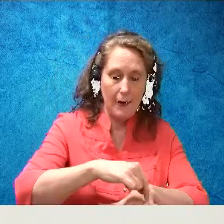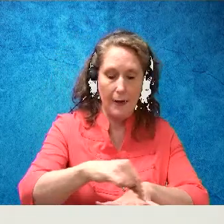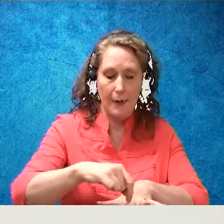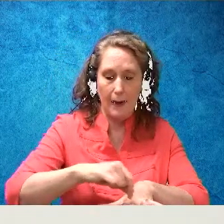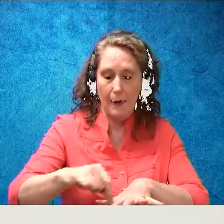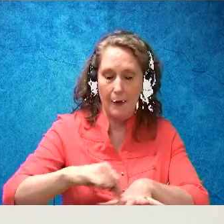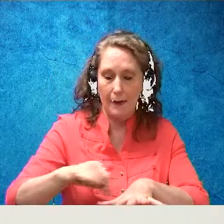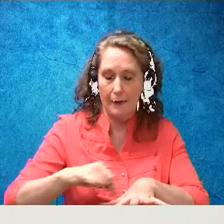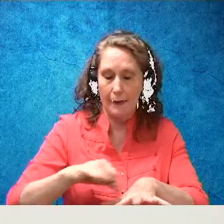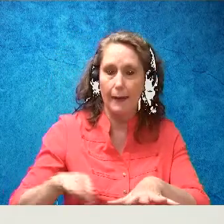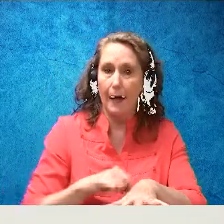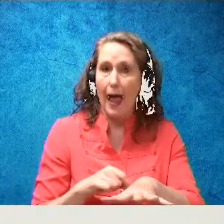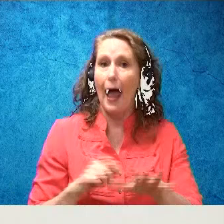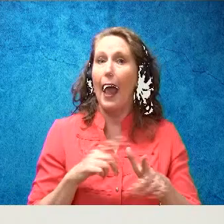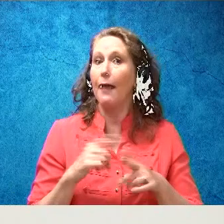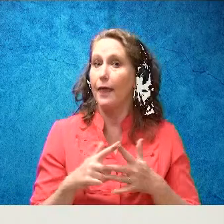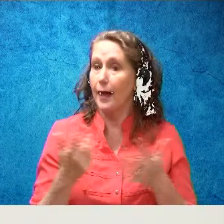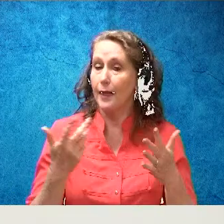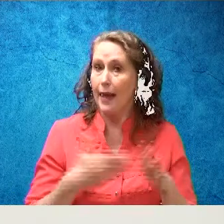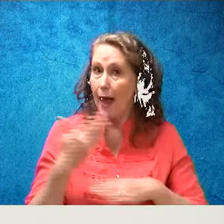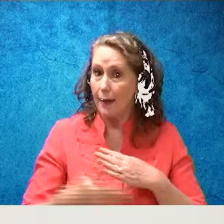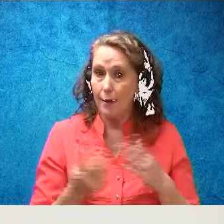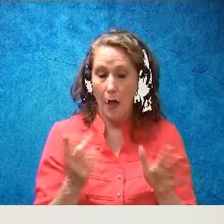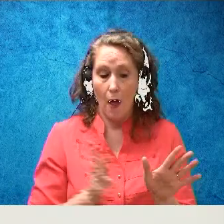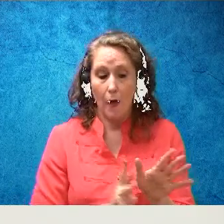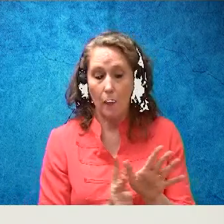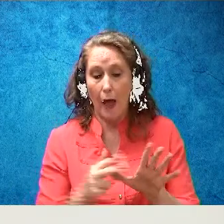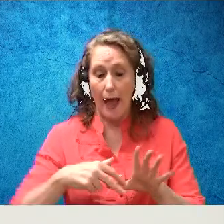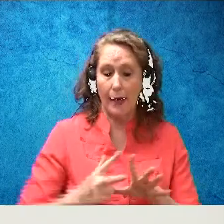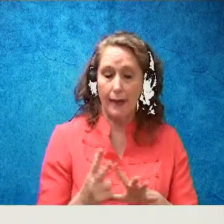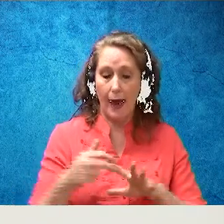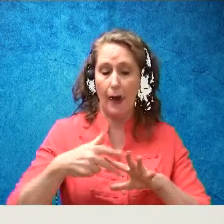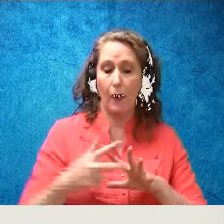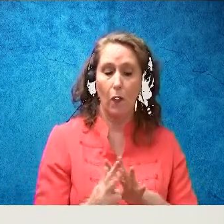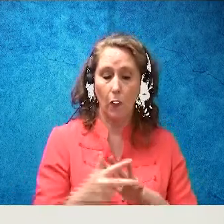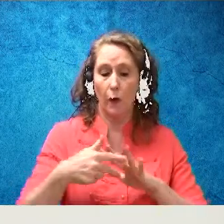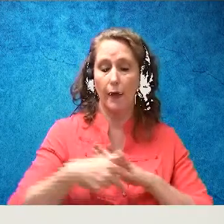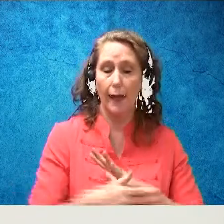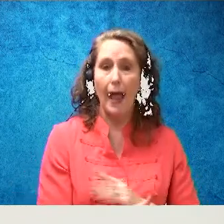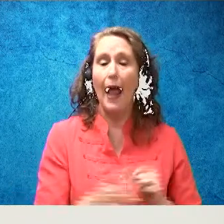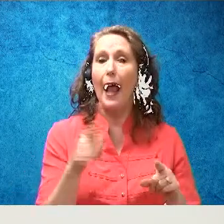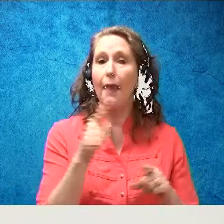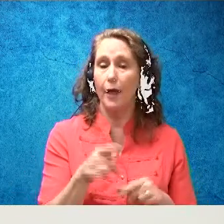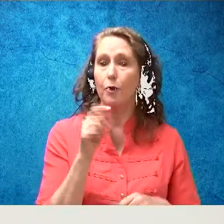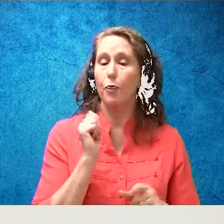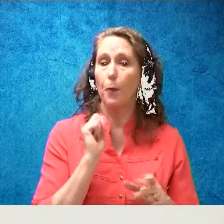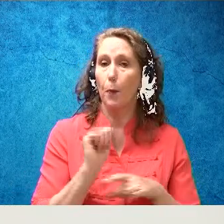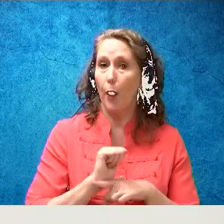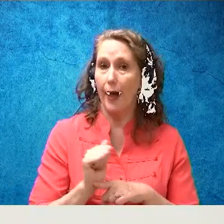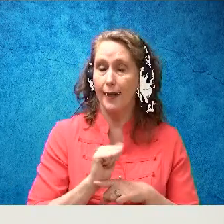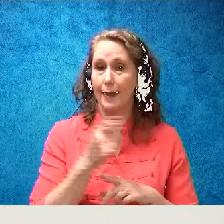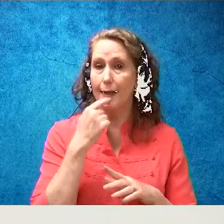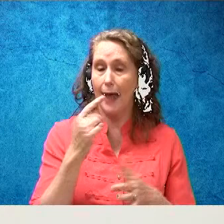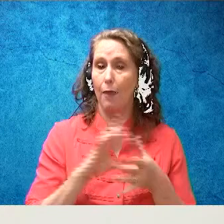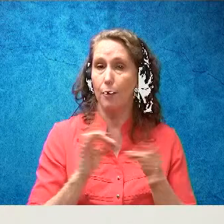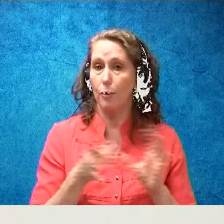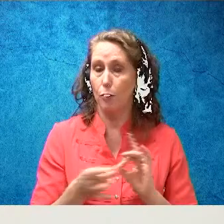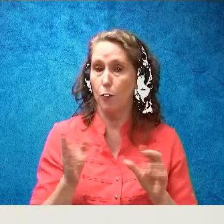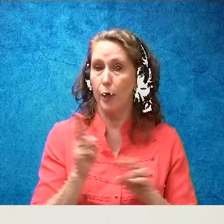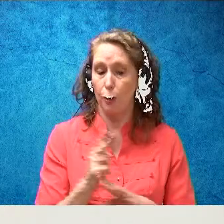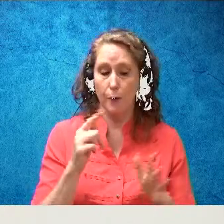can practice, just go through all the story elements. Each finger will represent one story